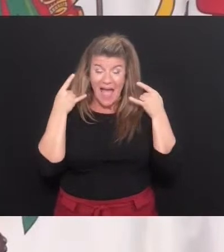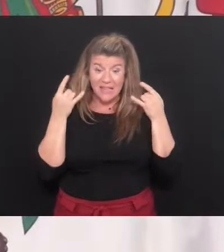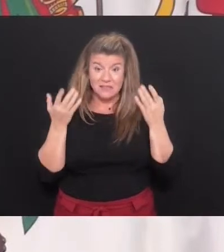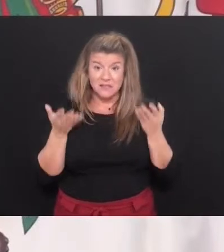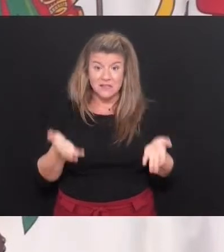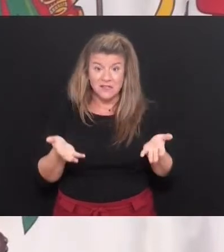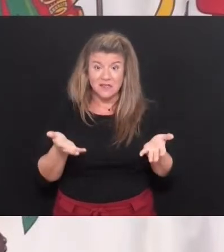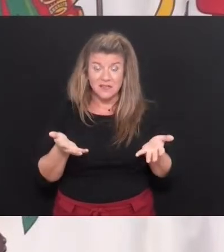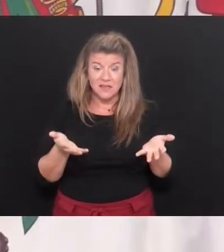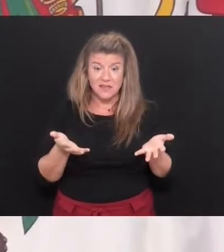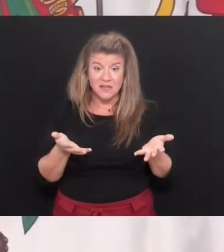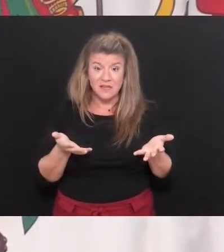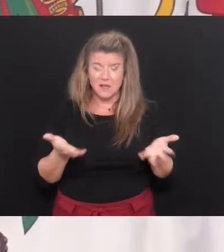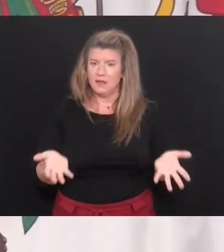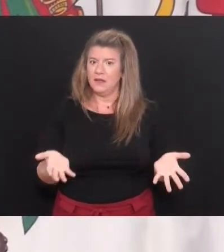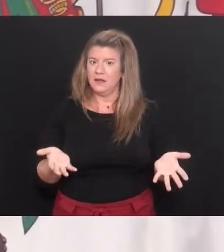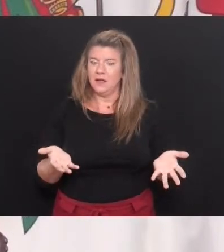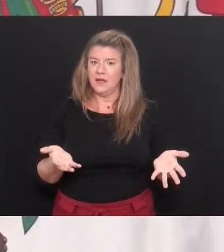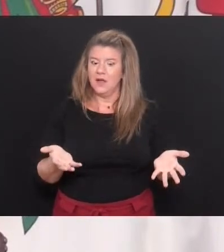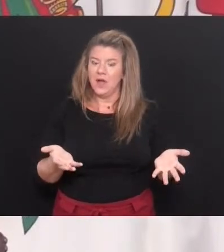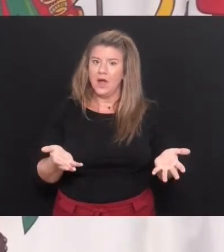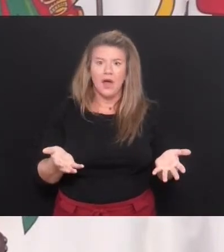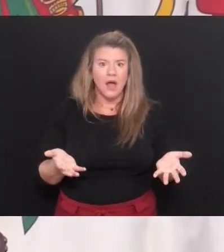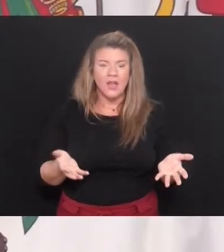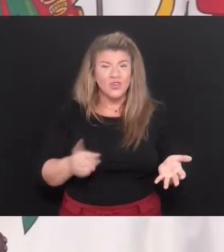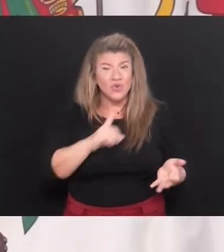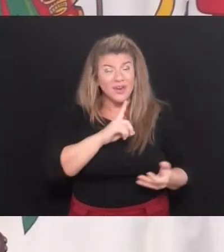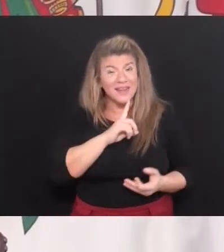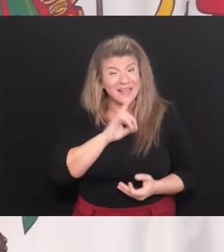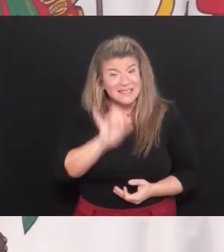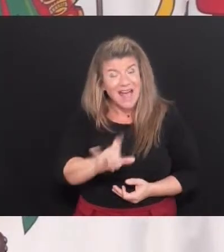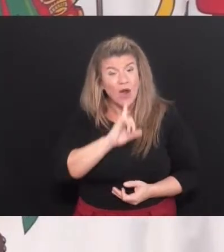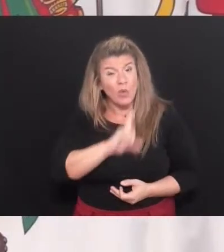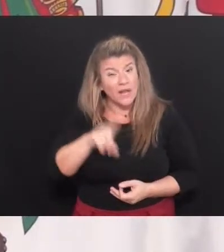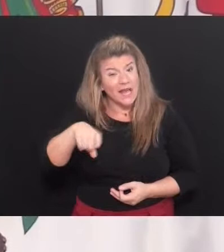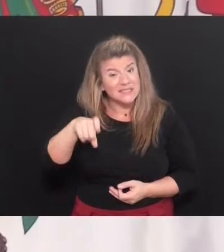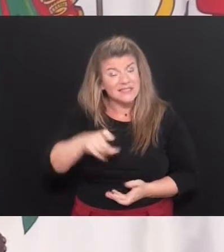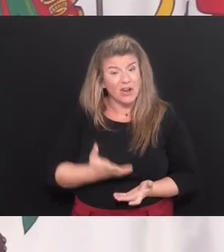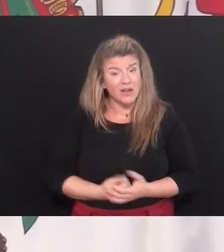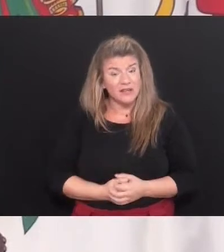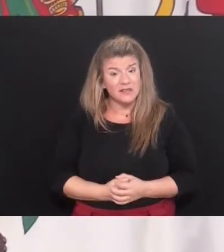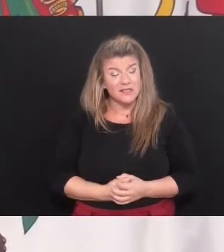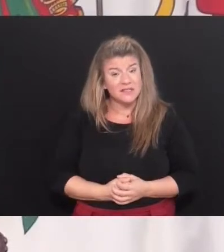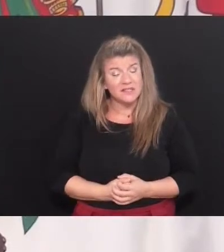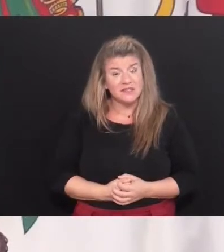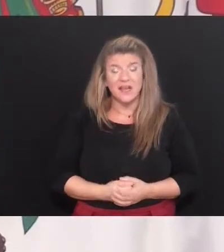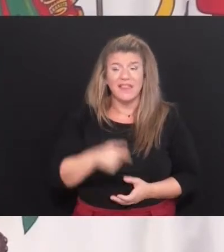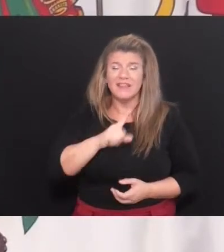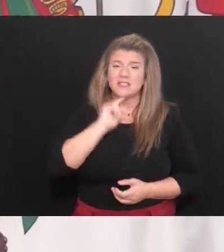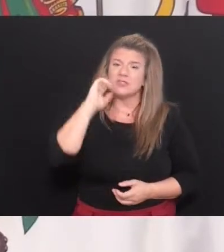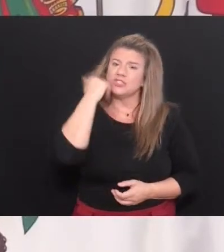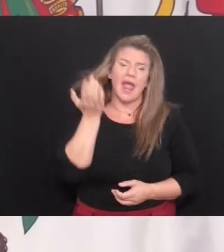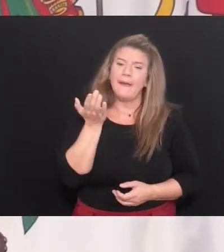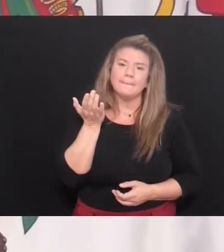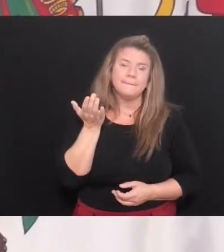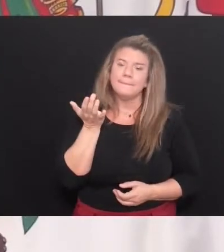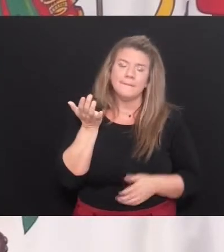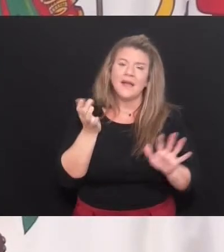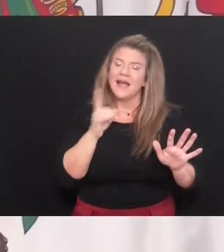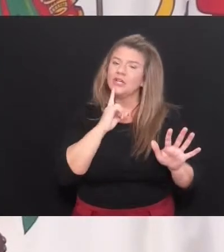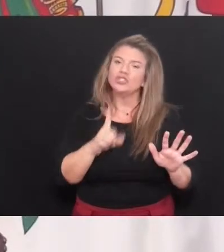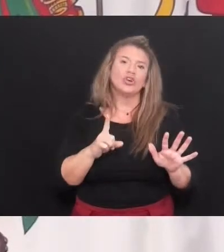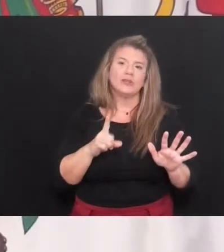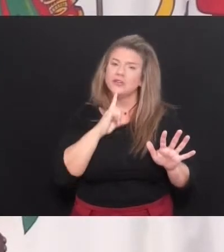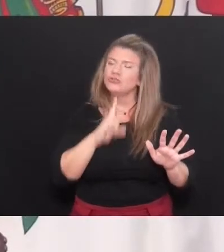mean, do we really need to get to this? I mean, this is an absolute shame, and surely to God